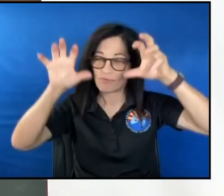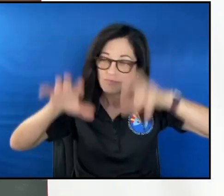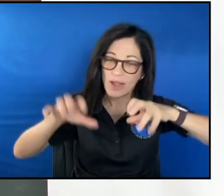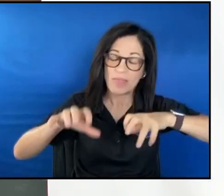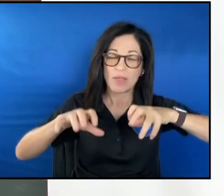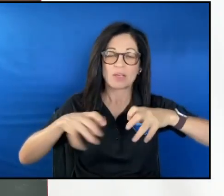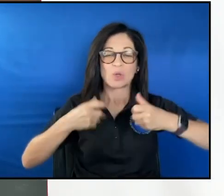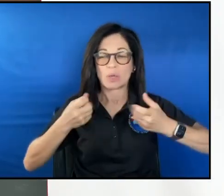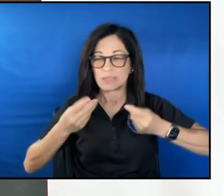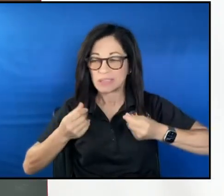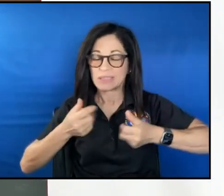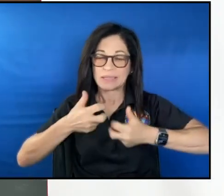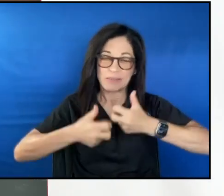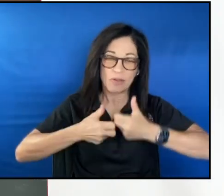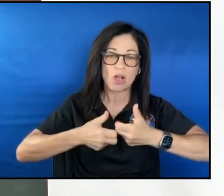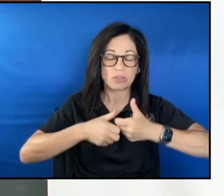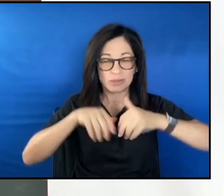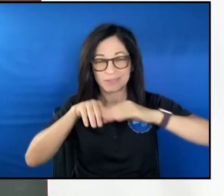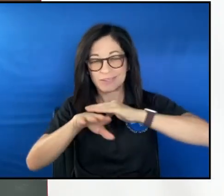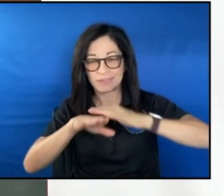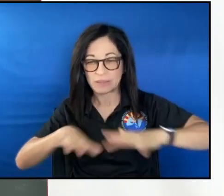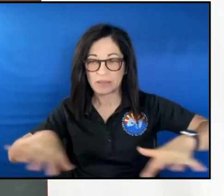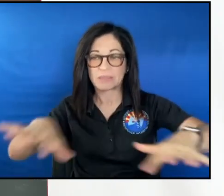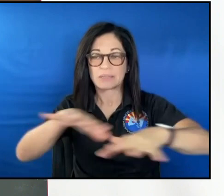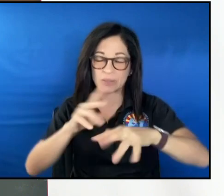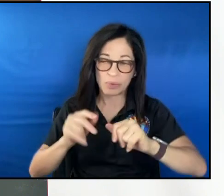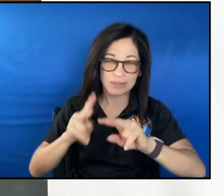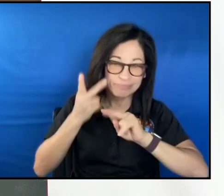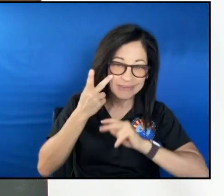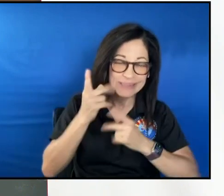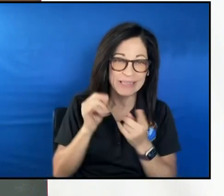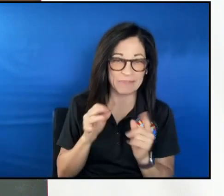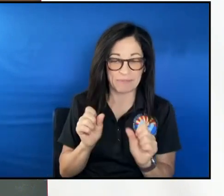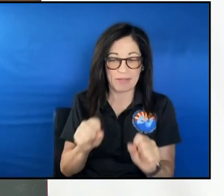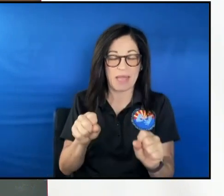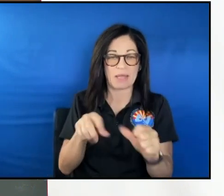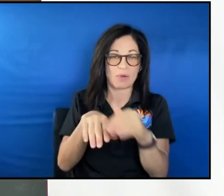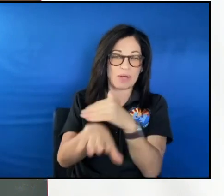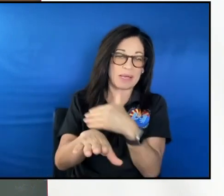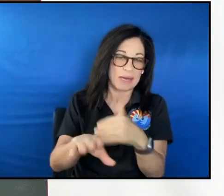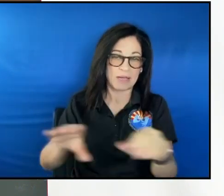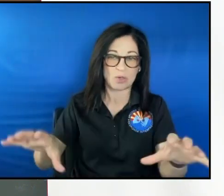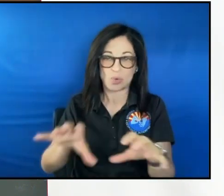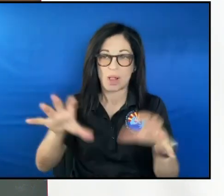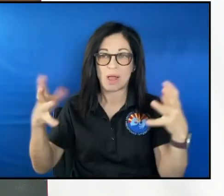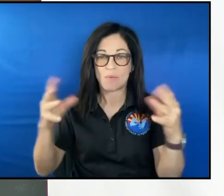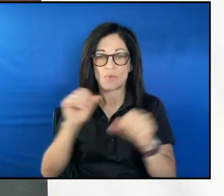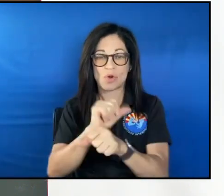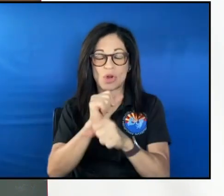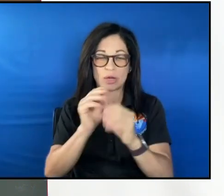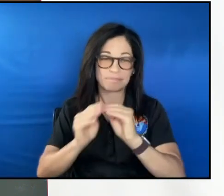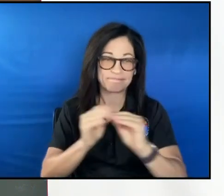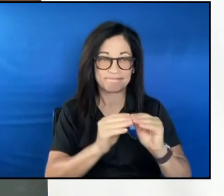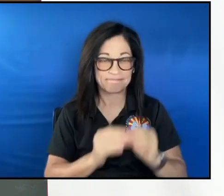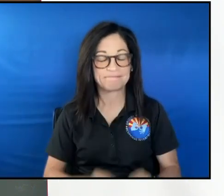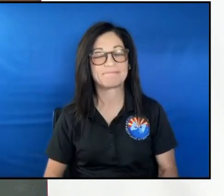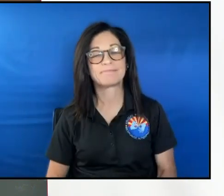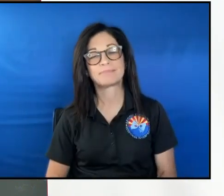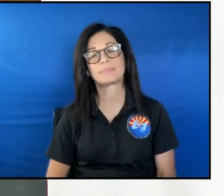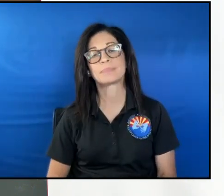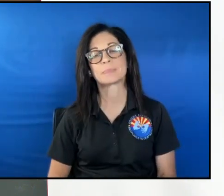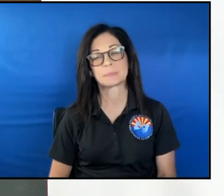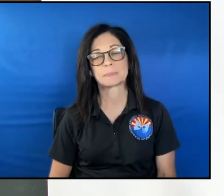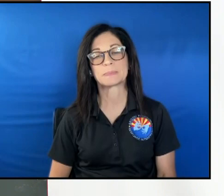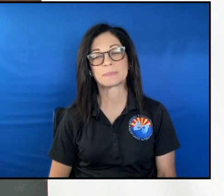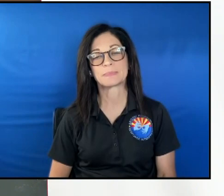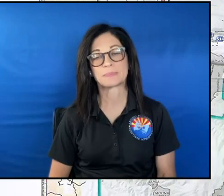morning. So they're, you know, they'll be assessing if they're going to be able to implement a lot of that work. And then some of the